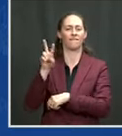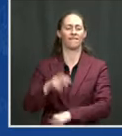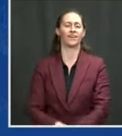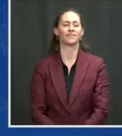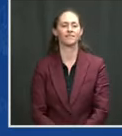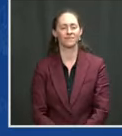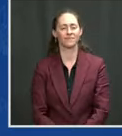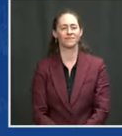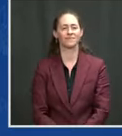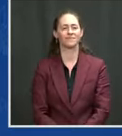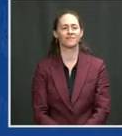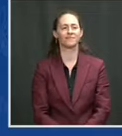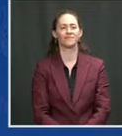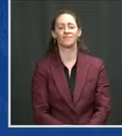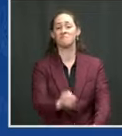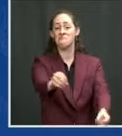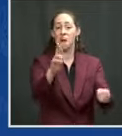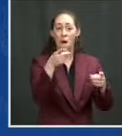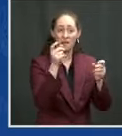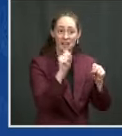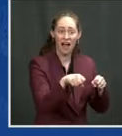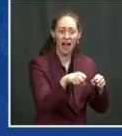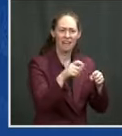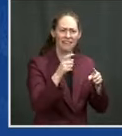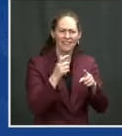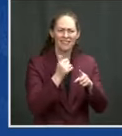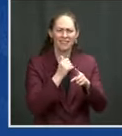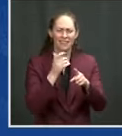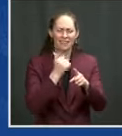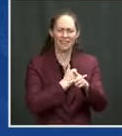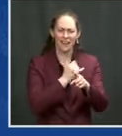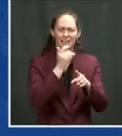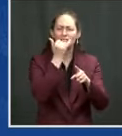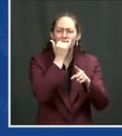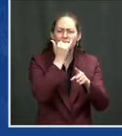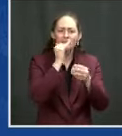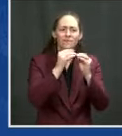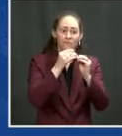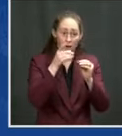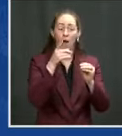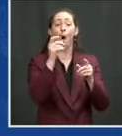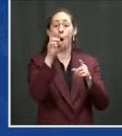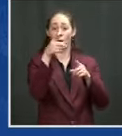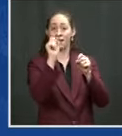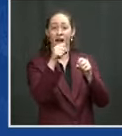three, excuse me, misspoke, their zip code, text it to